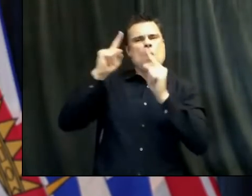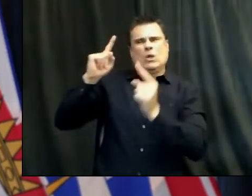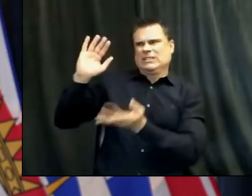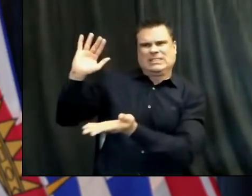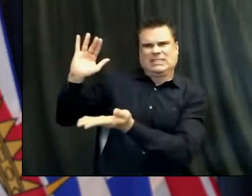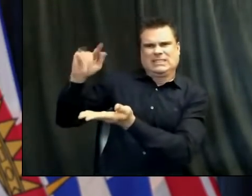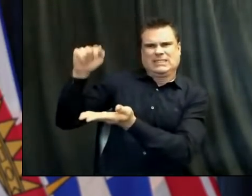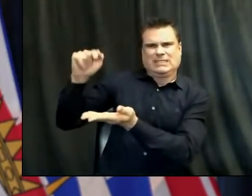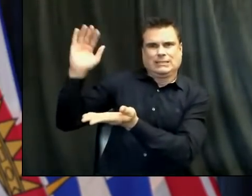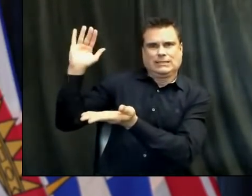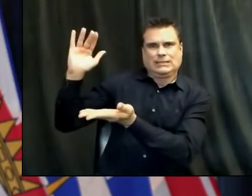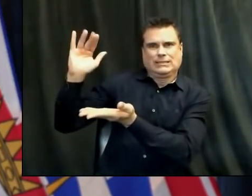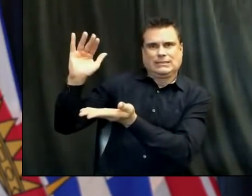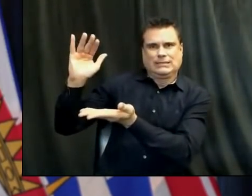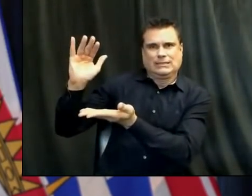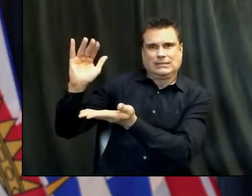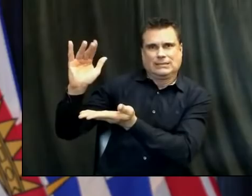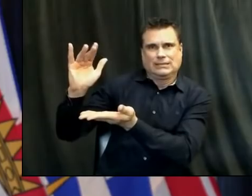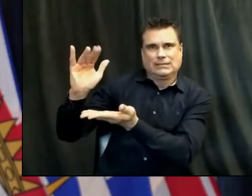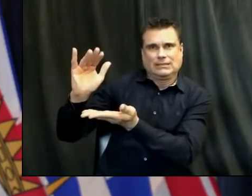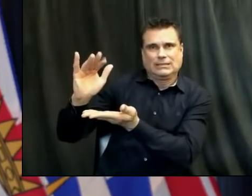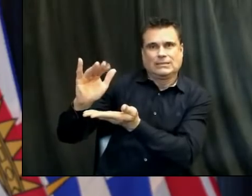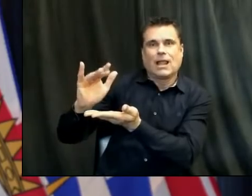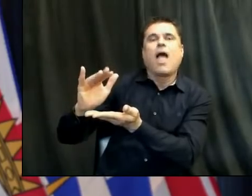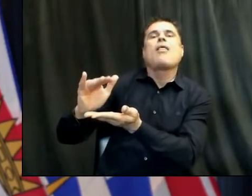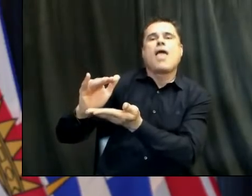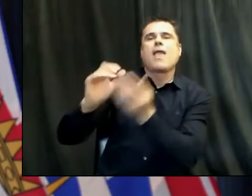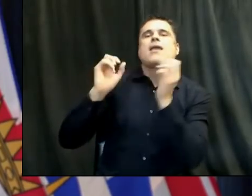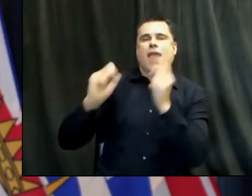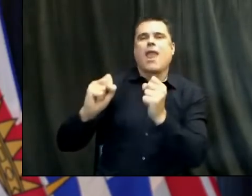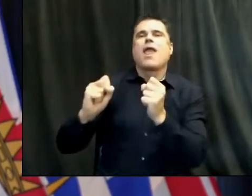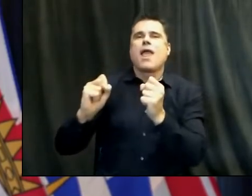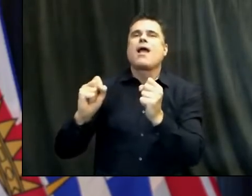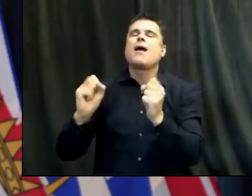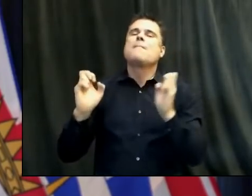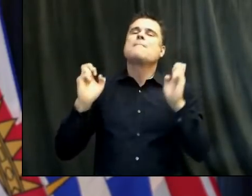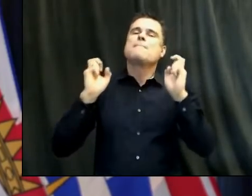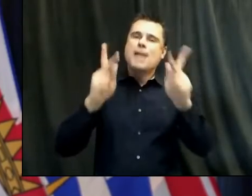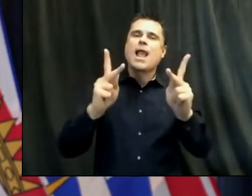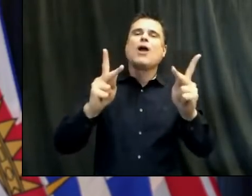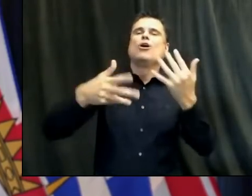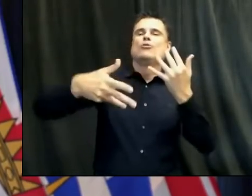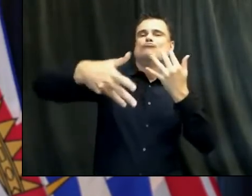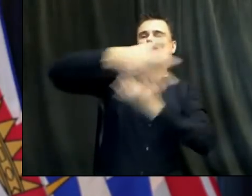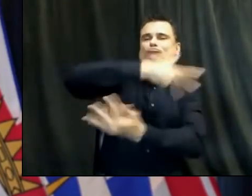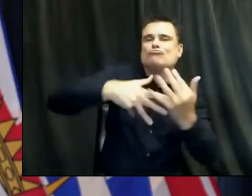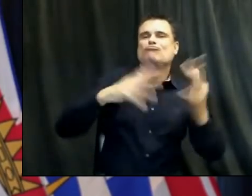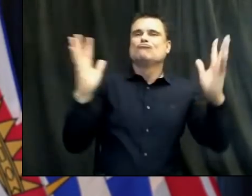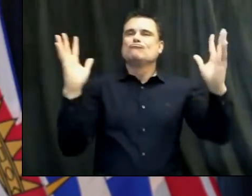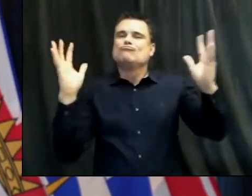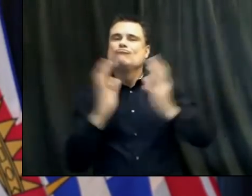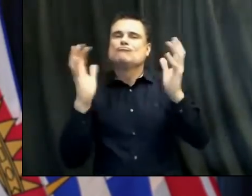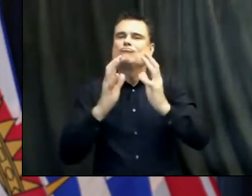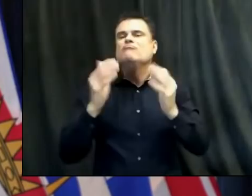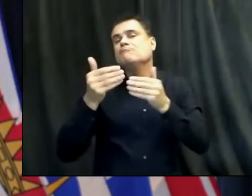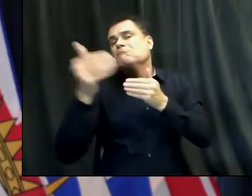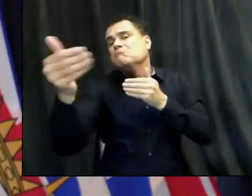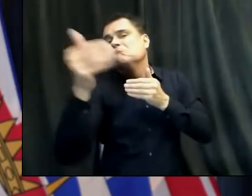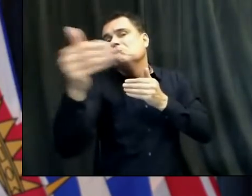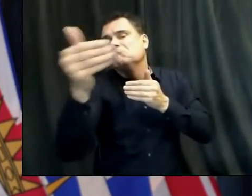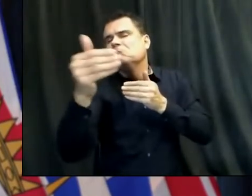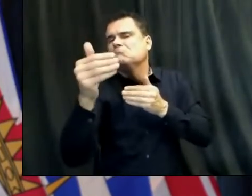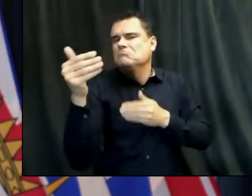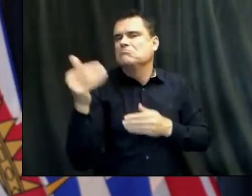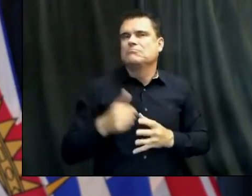things that are just too risky given this climate that we're in right now and the whole state of the pandemic that we're in